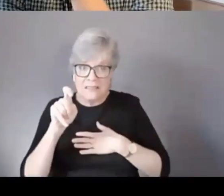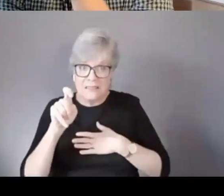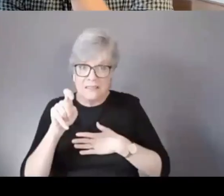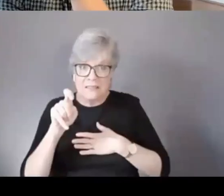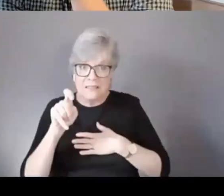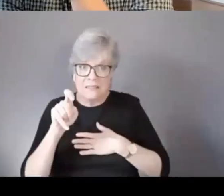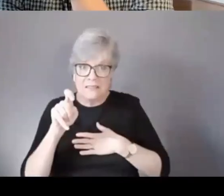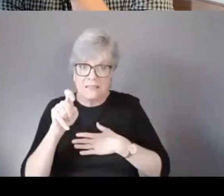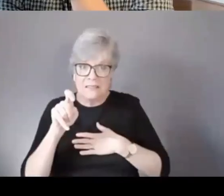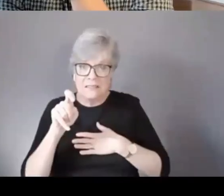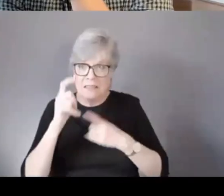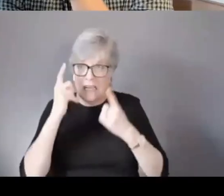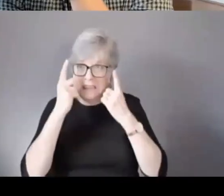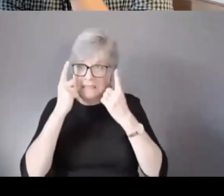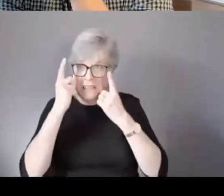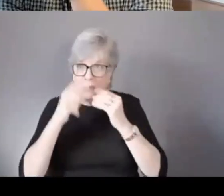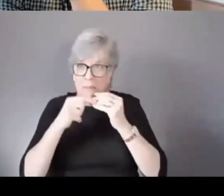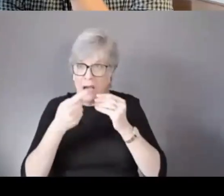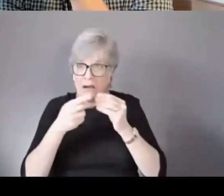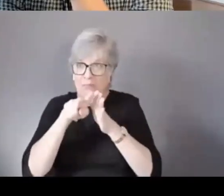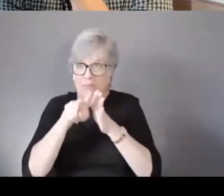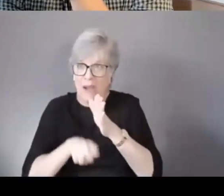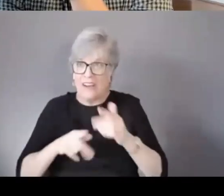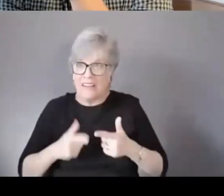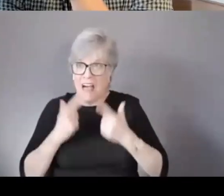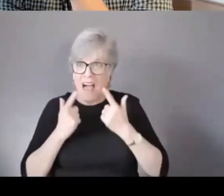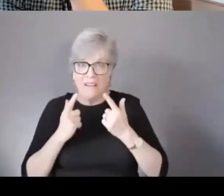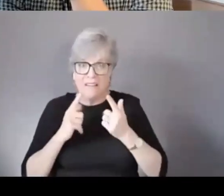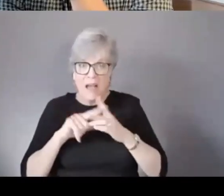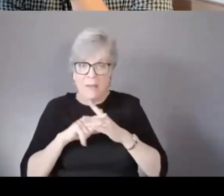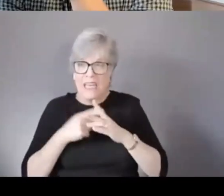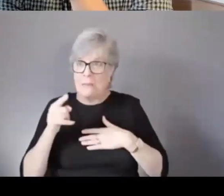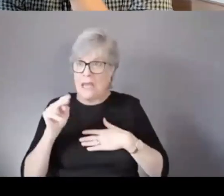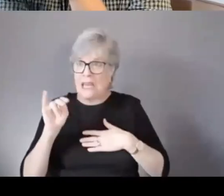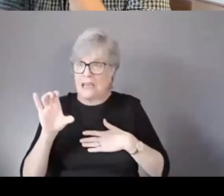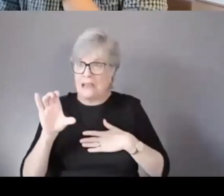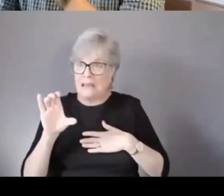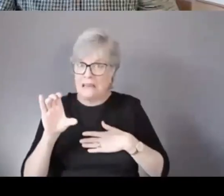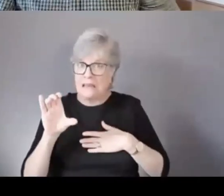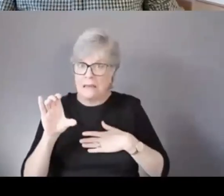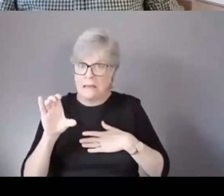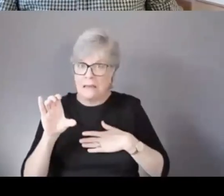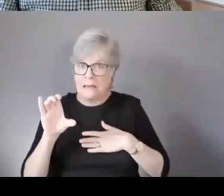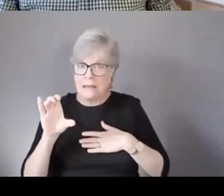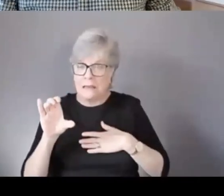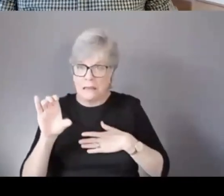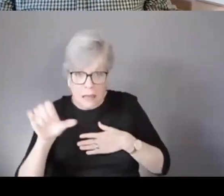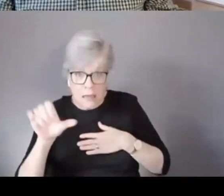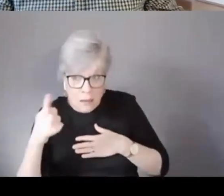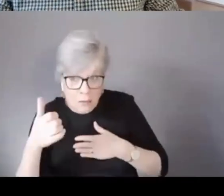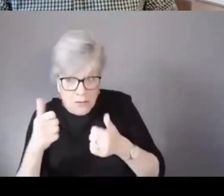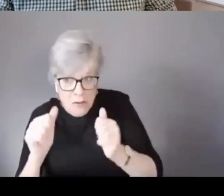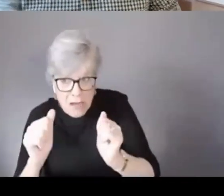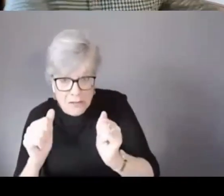I just start thinking about being buried alive and I begin to panic. Has anyone ever tried